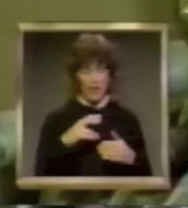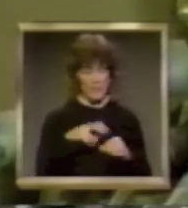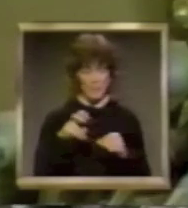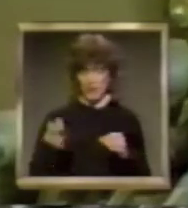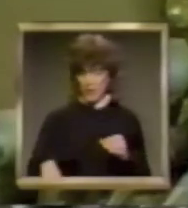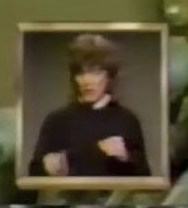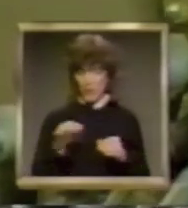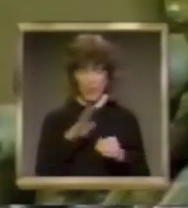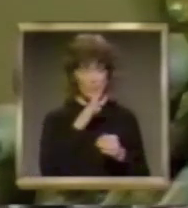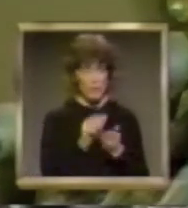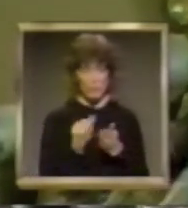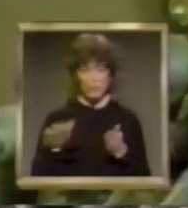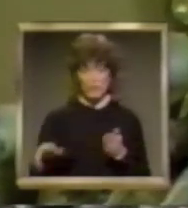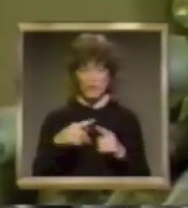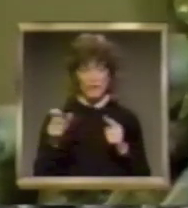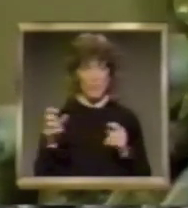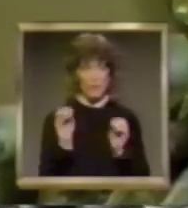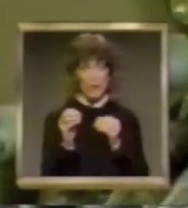or being removed